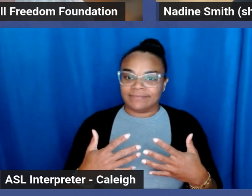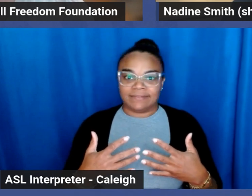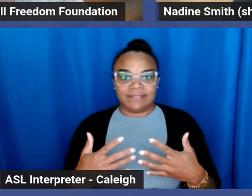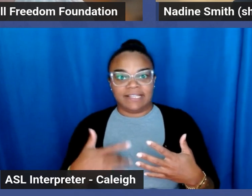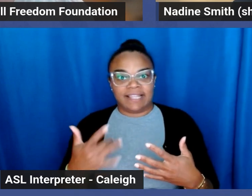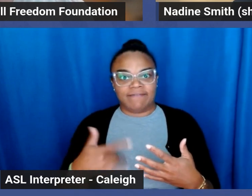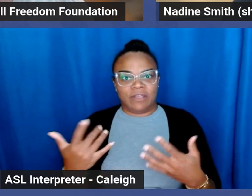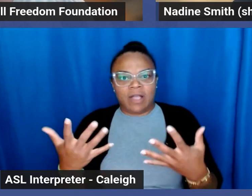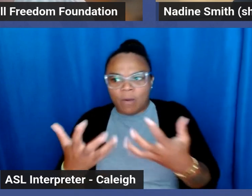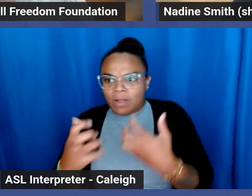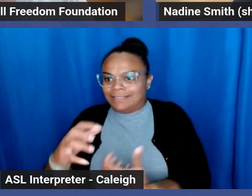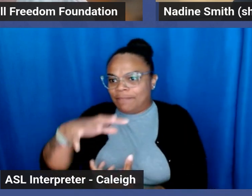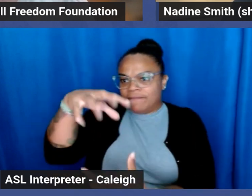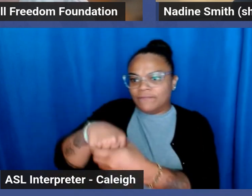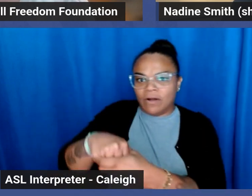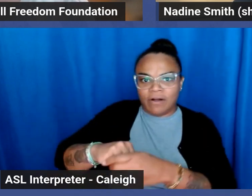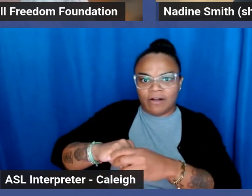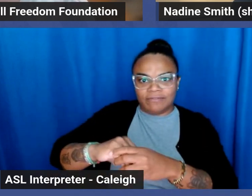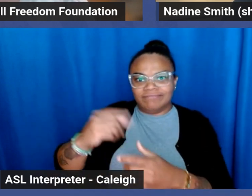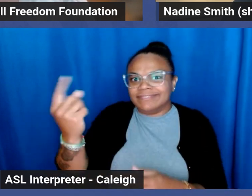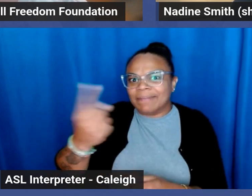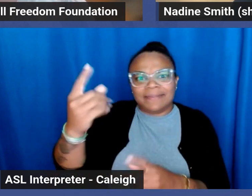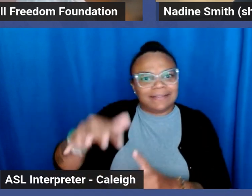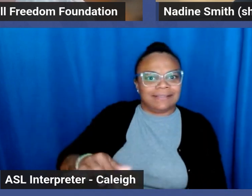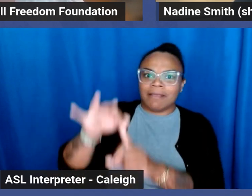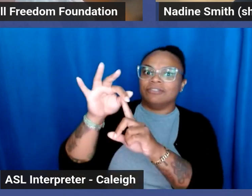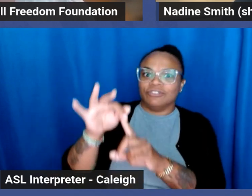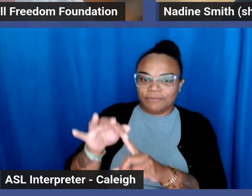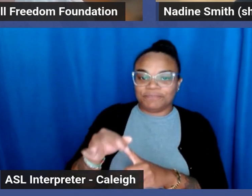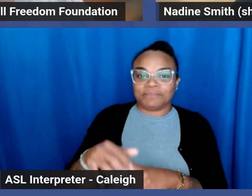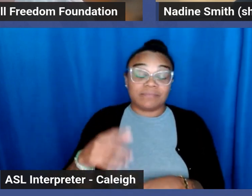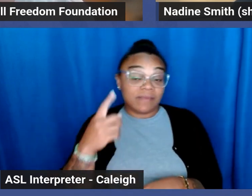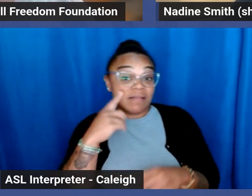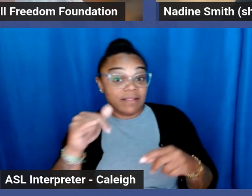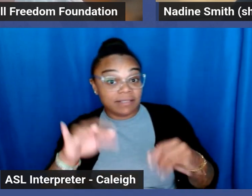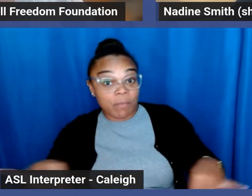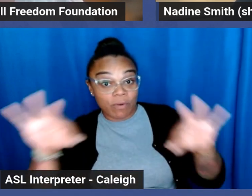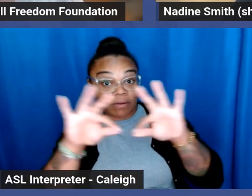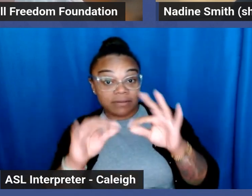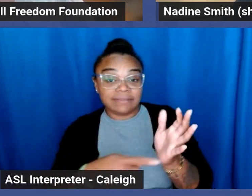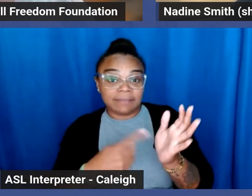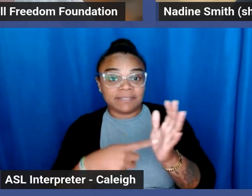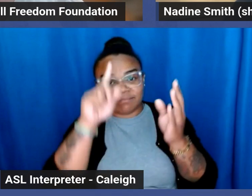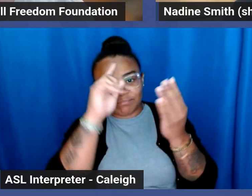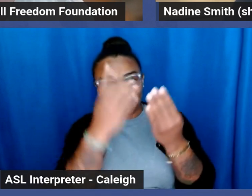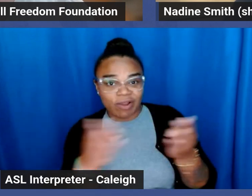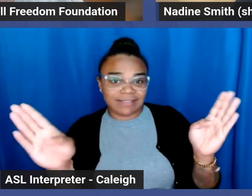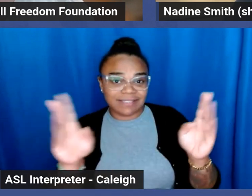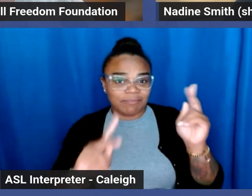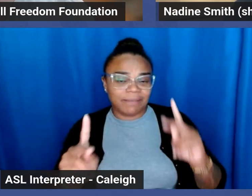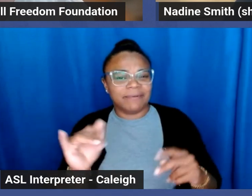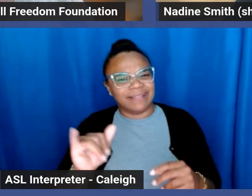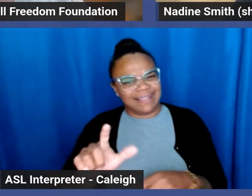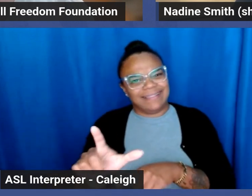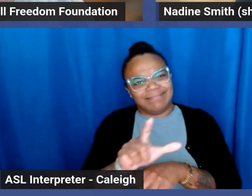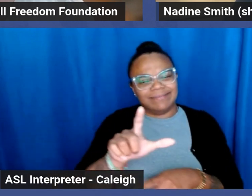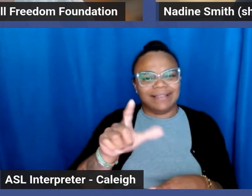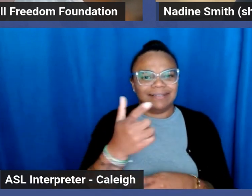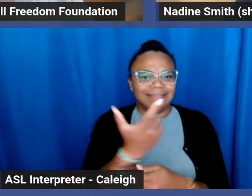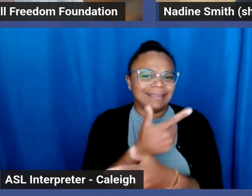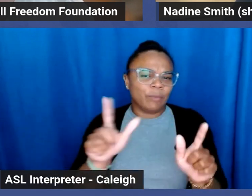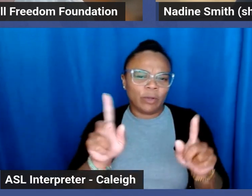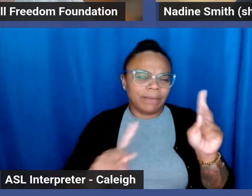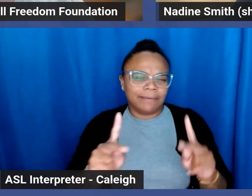to something special. And I think this is really important. Sometimes the folks on the left don't get this,